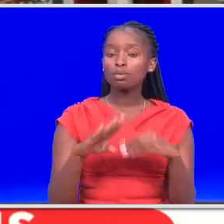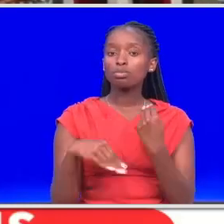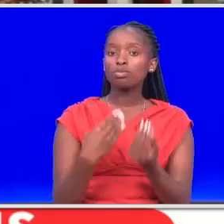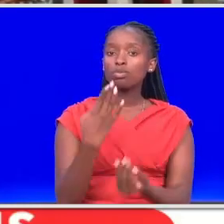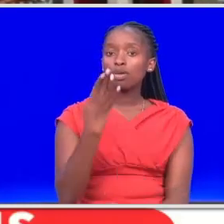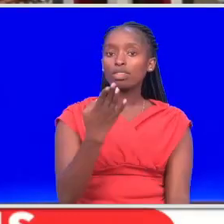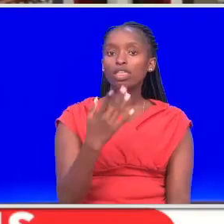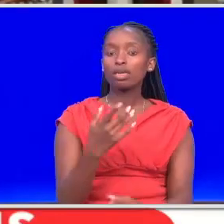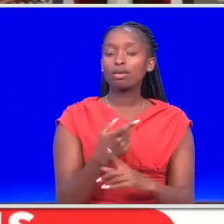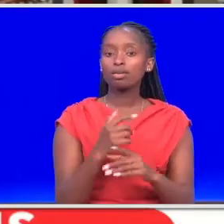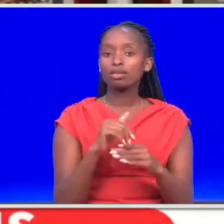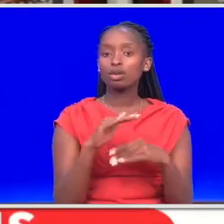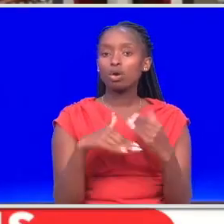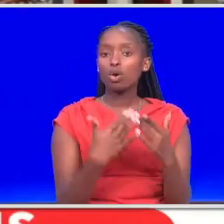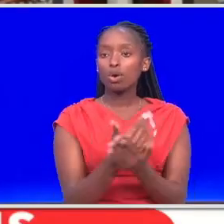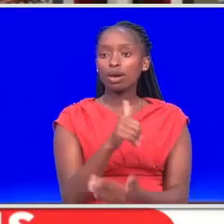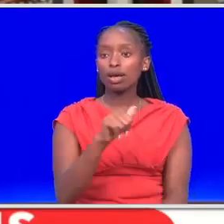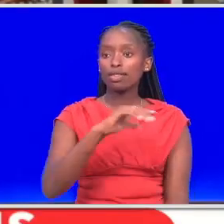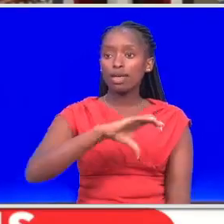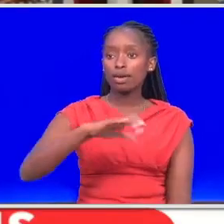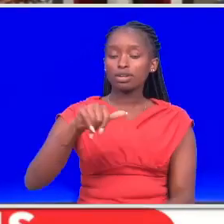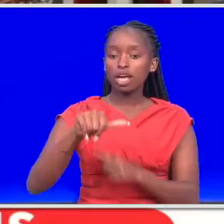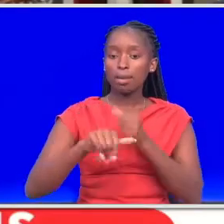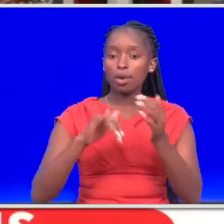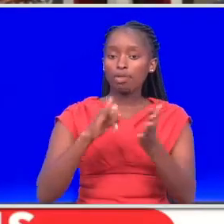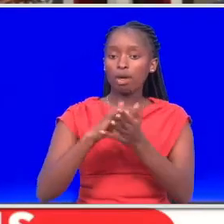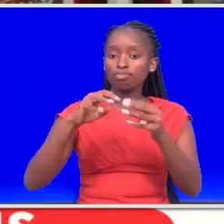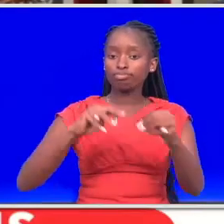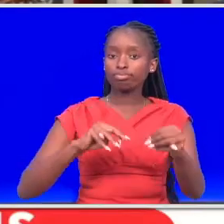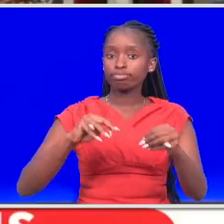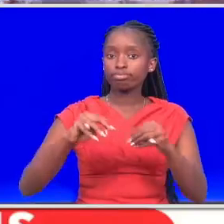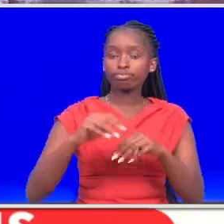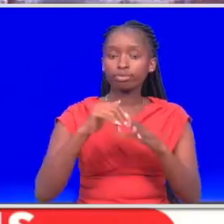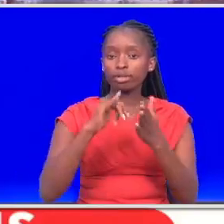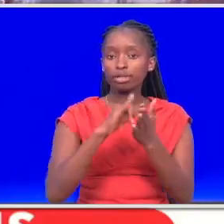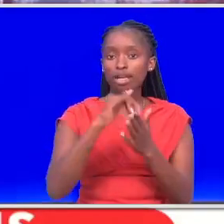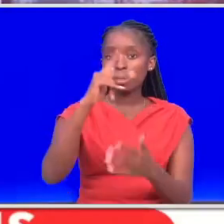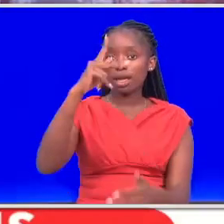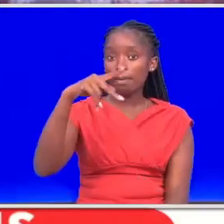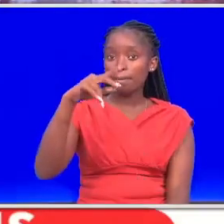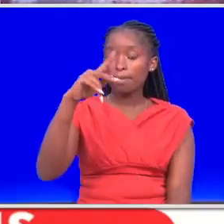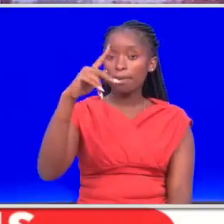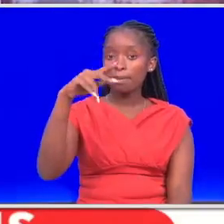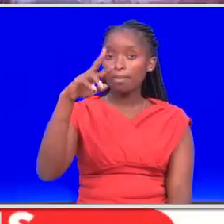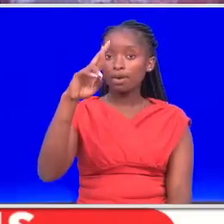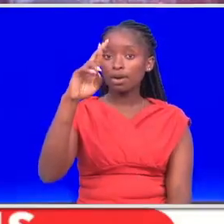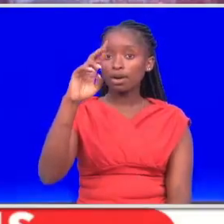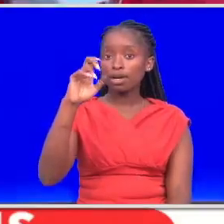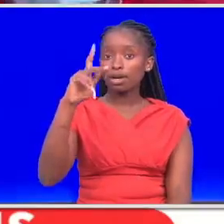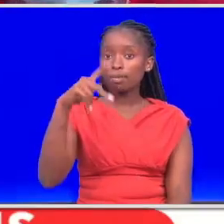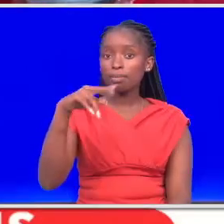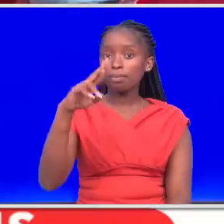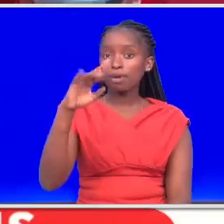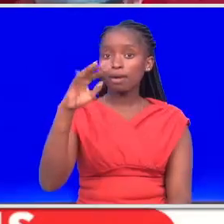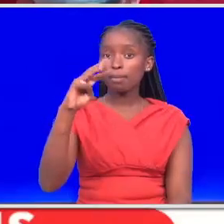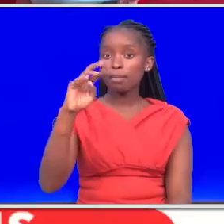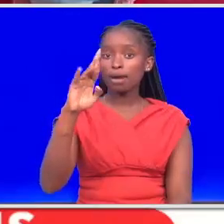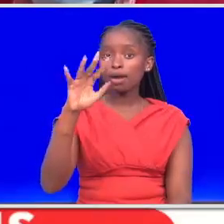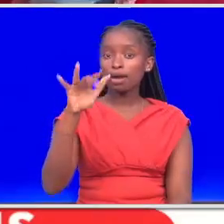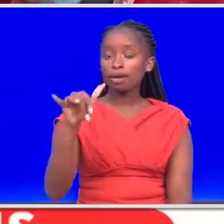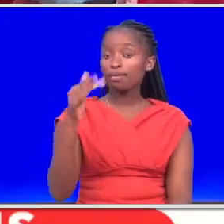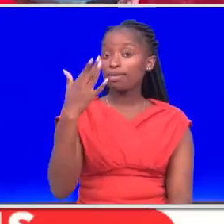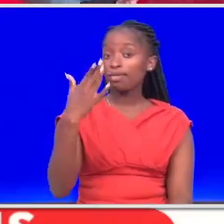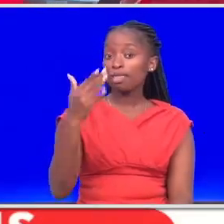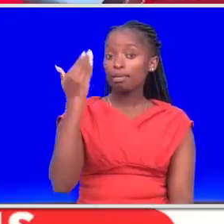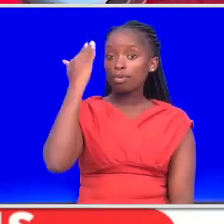the counties regarding the management of pre-primary school. Additionally, the report proposes the development of